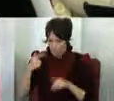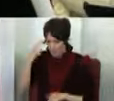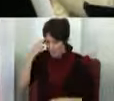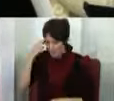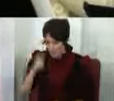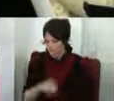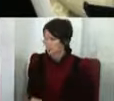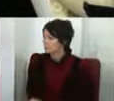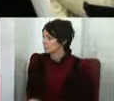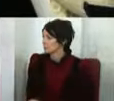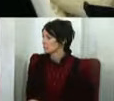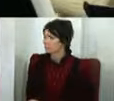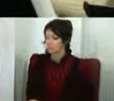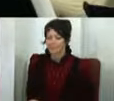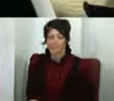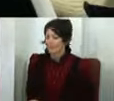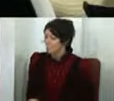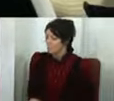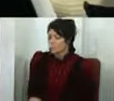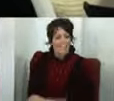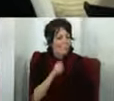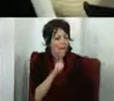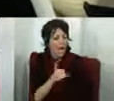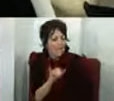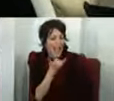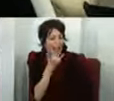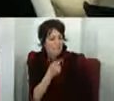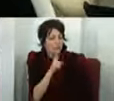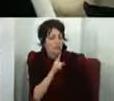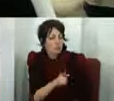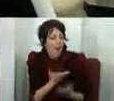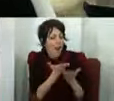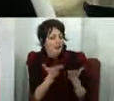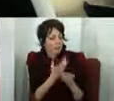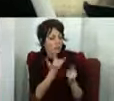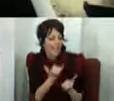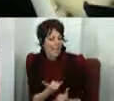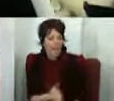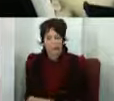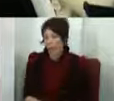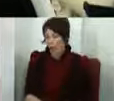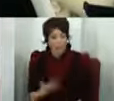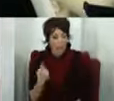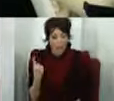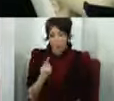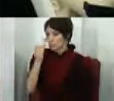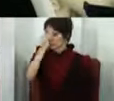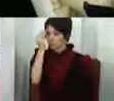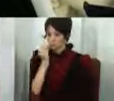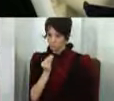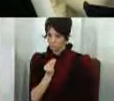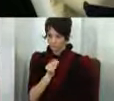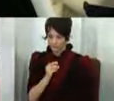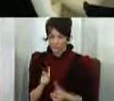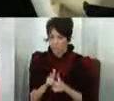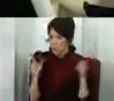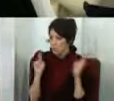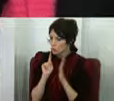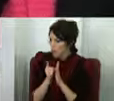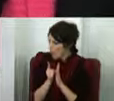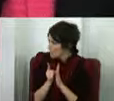Tatiana, it can't be an accident that you're here right now. I was just fixing my makeup. It's a huge moment,